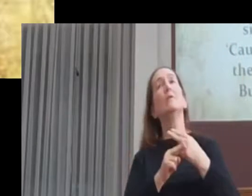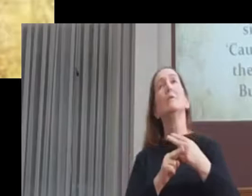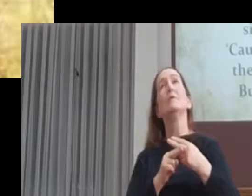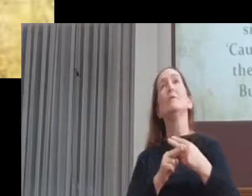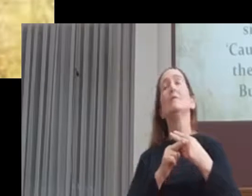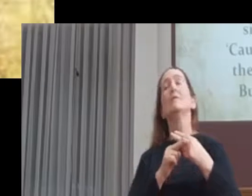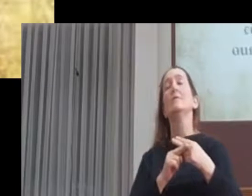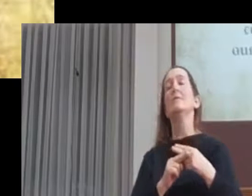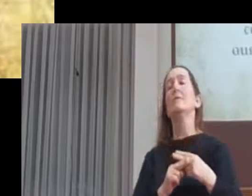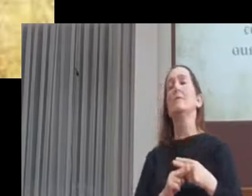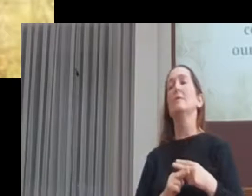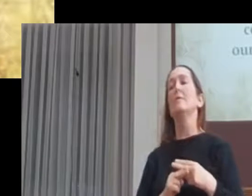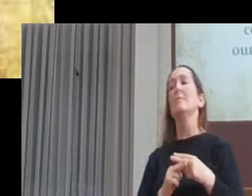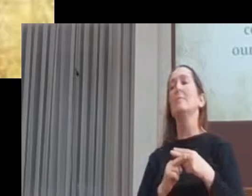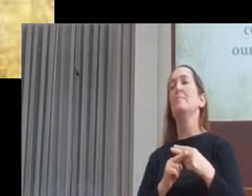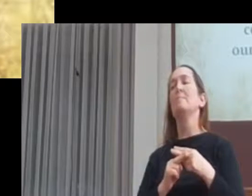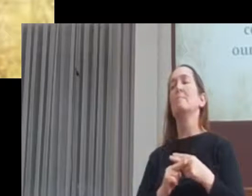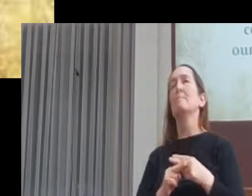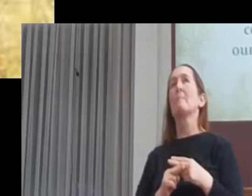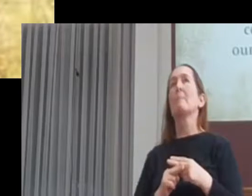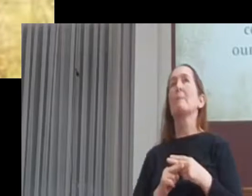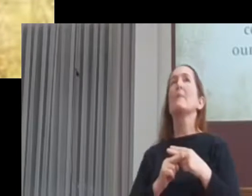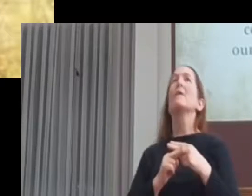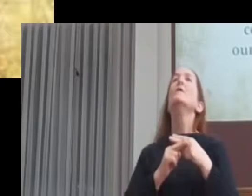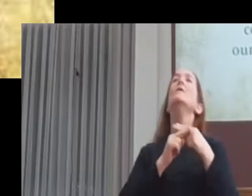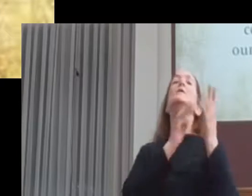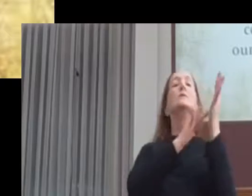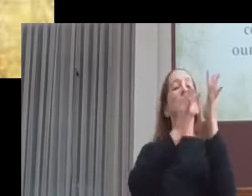save but your